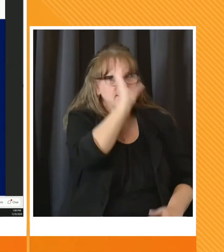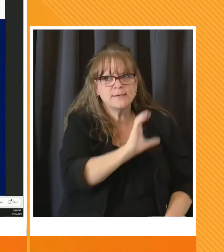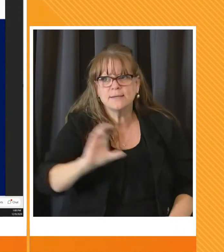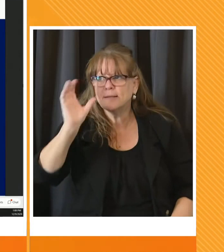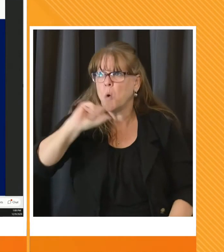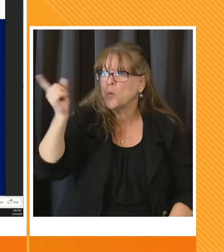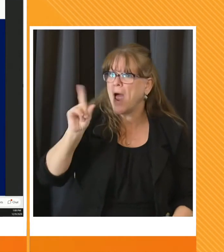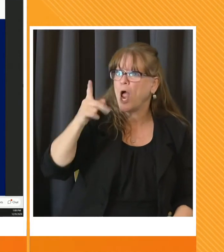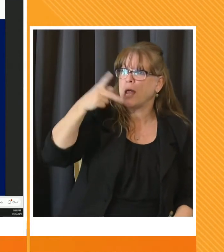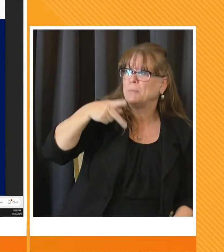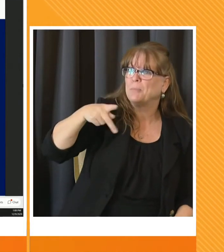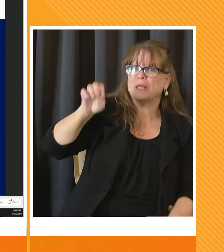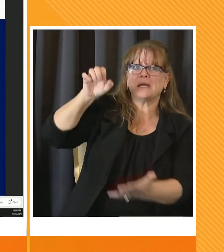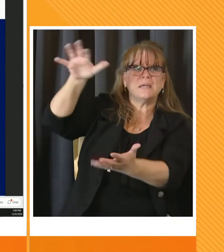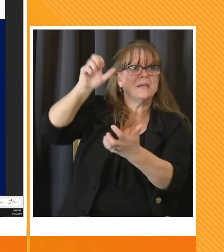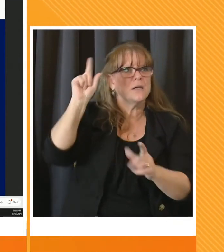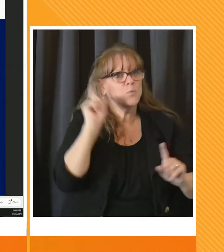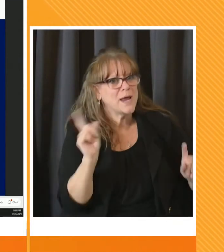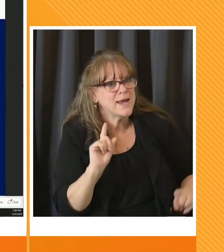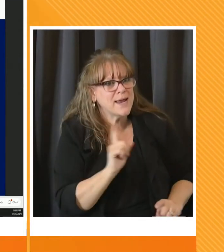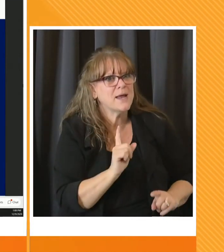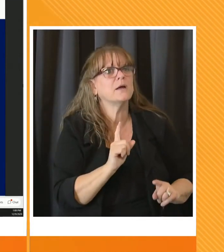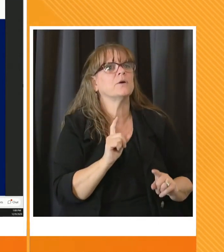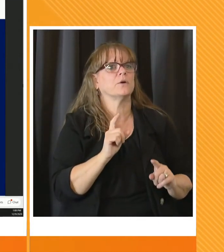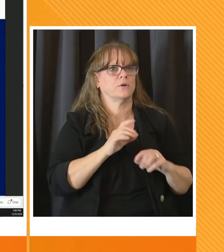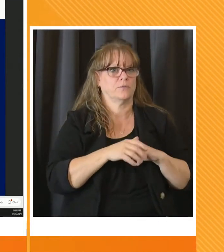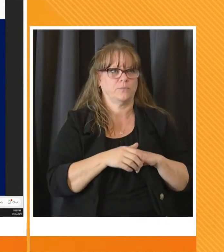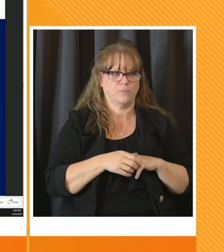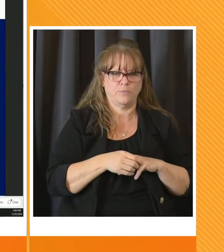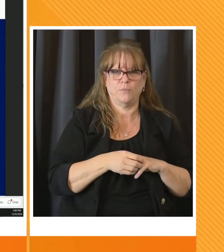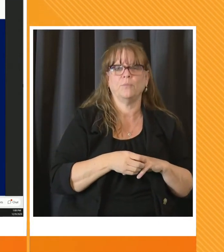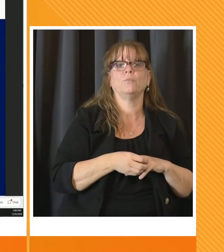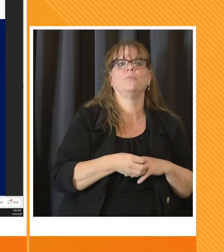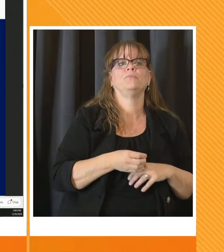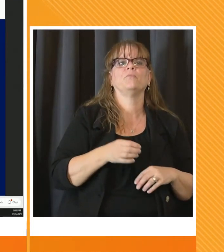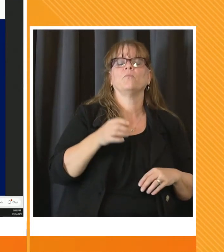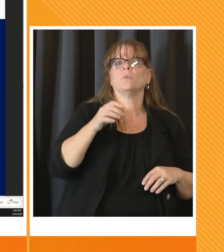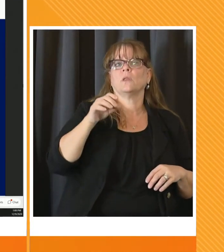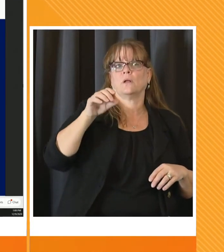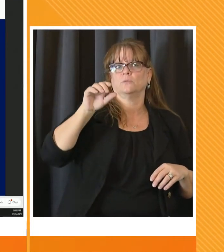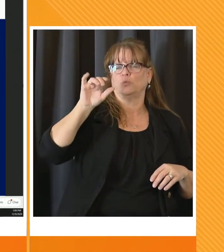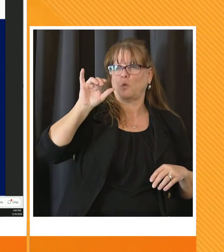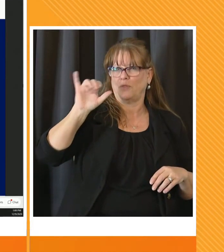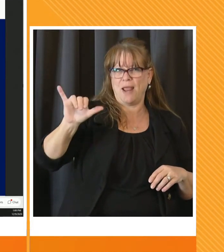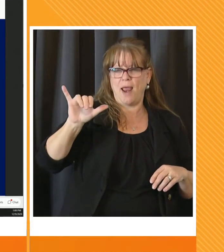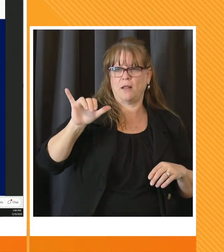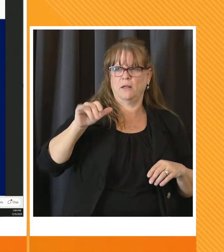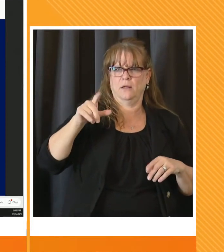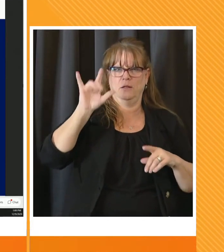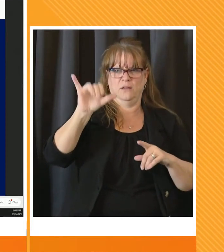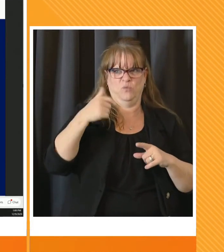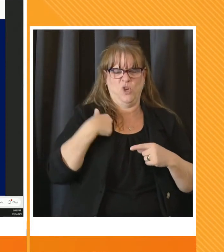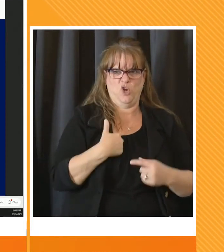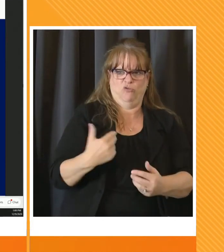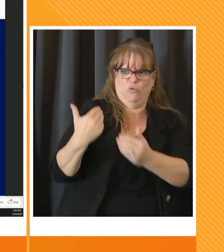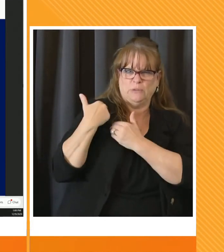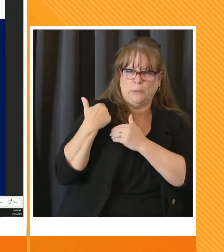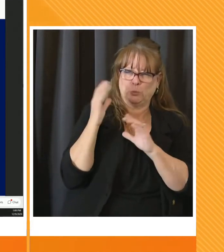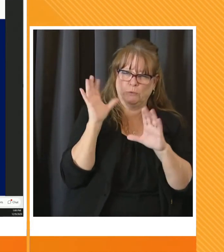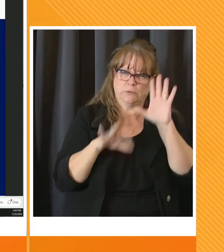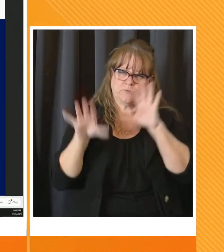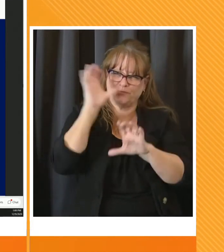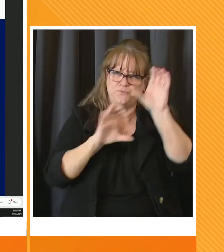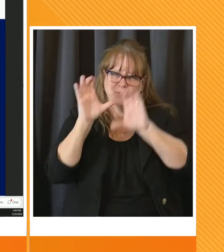in parts of our response. And so we at the state have done an enormous amount of work to ensure the cache